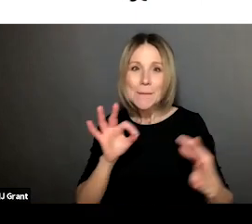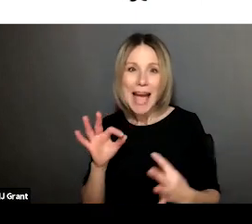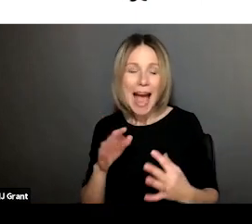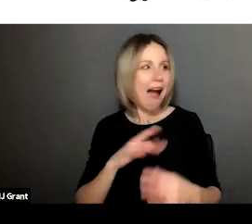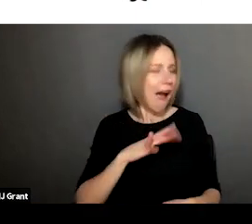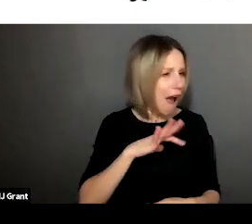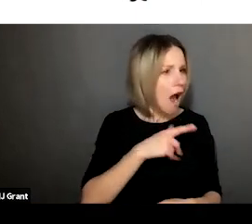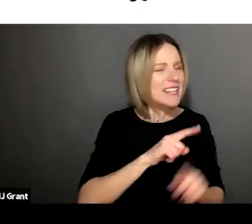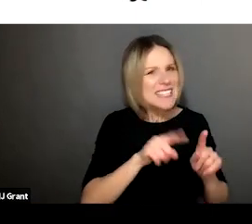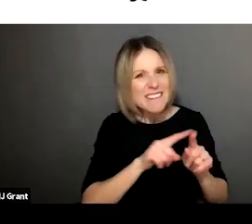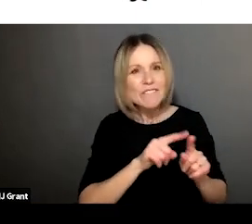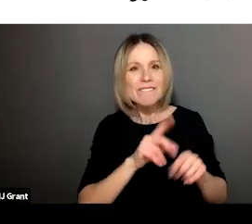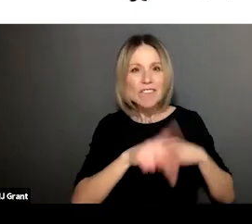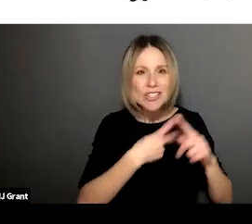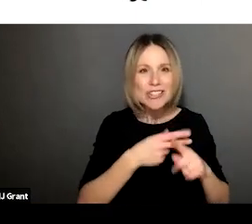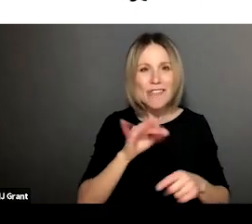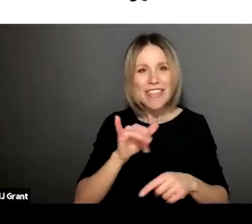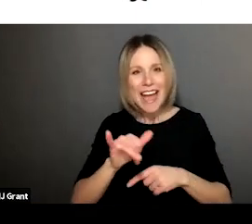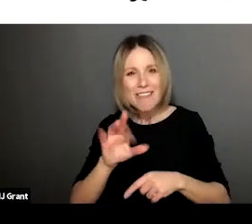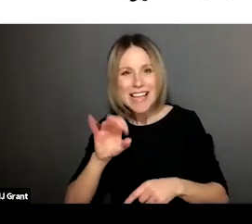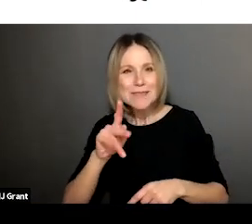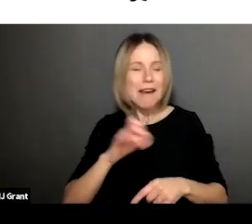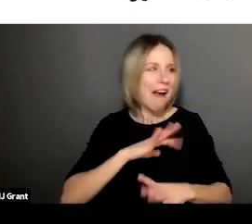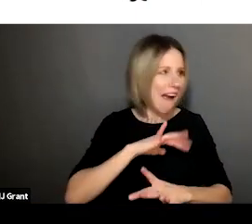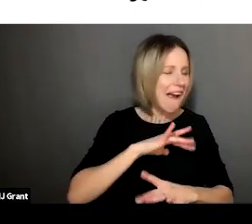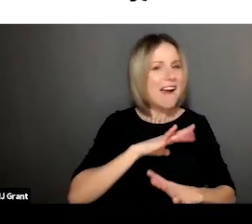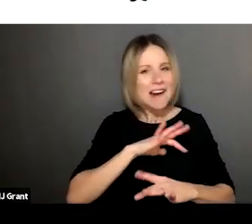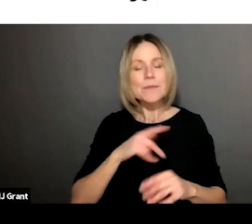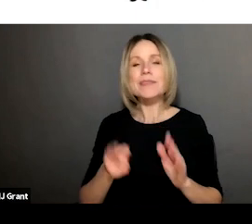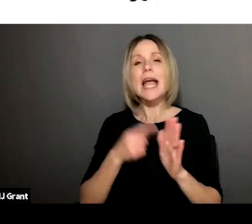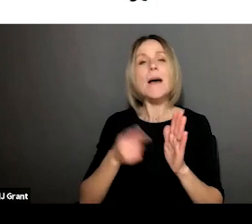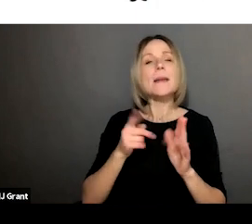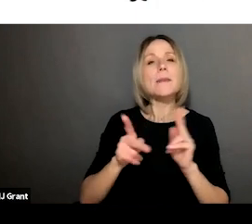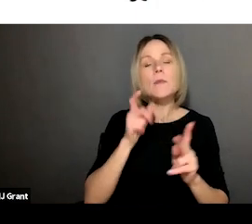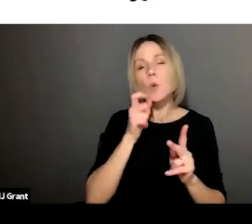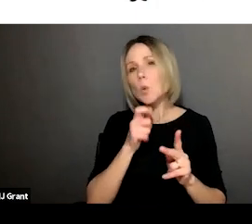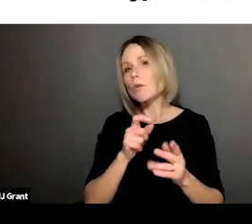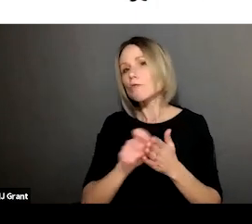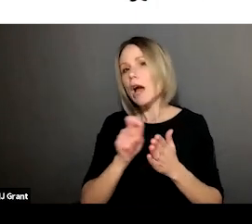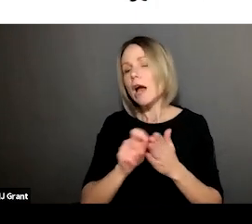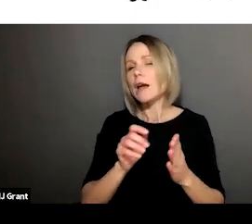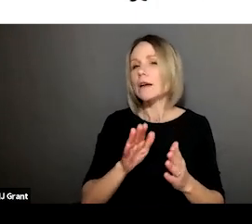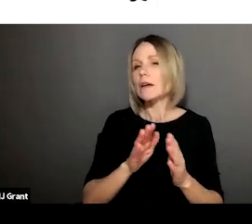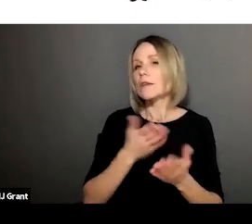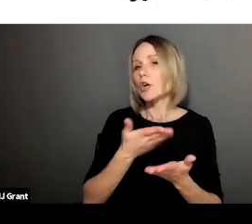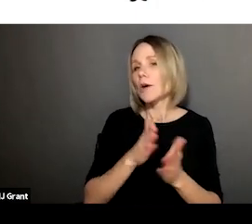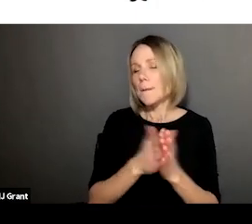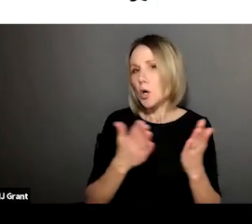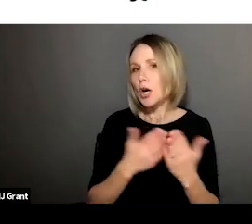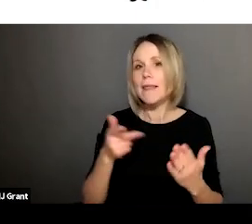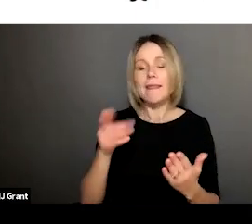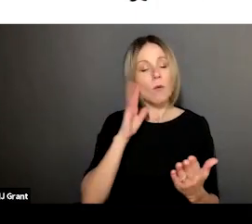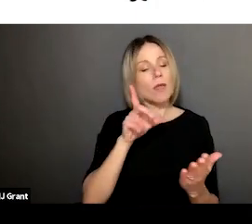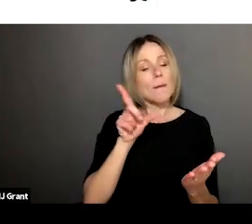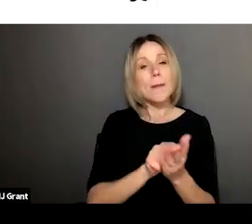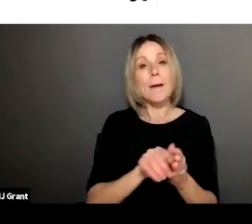like a great thing. And I know that sometimes for cookbook writers, they will publish a recipe and then they'll just be completely mortified that